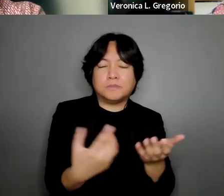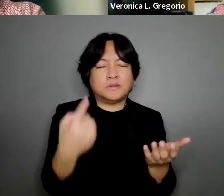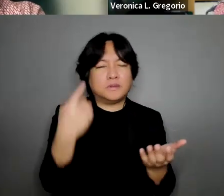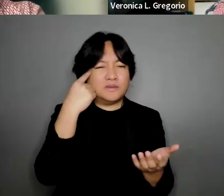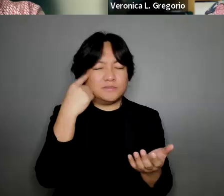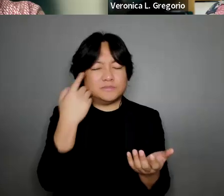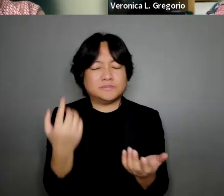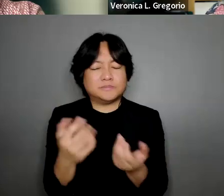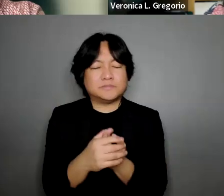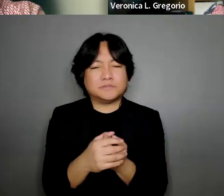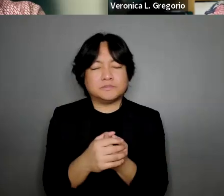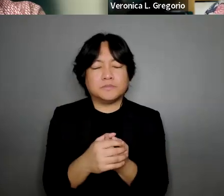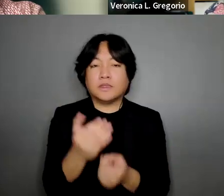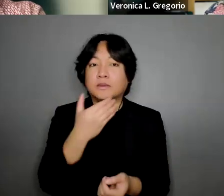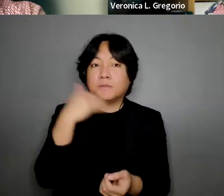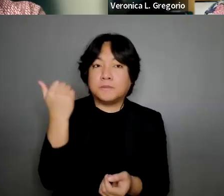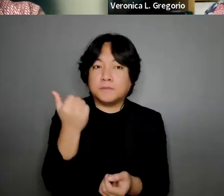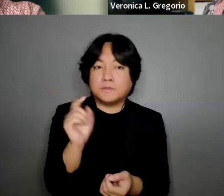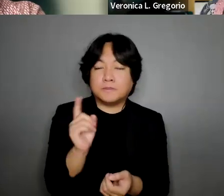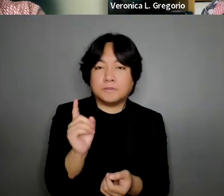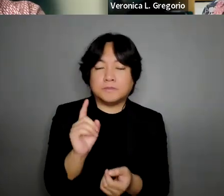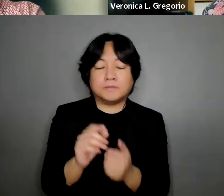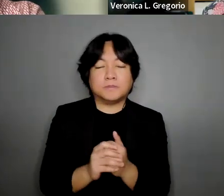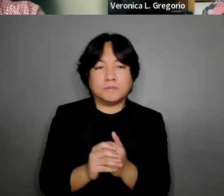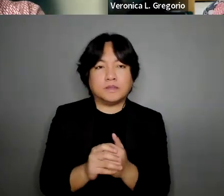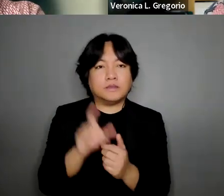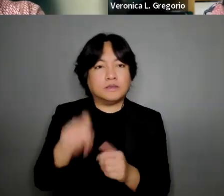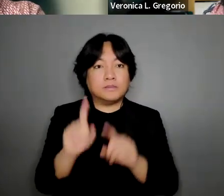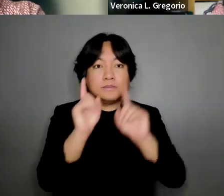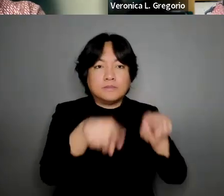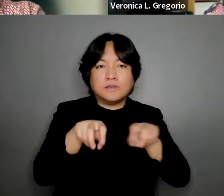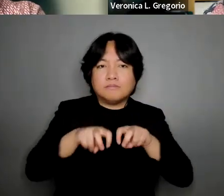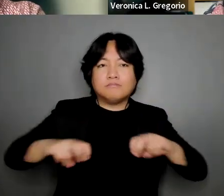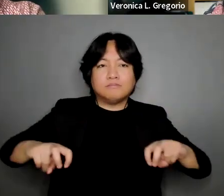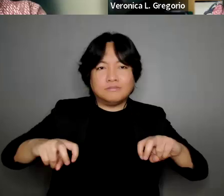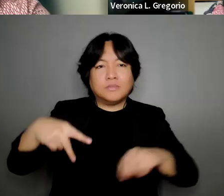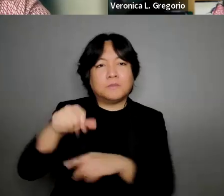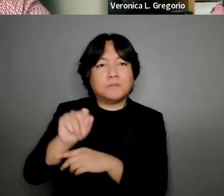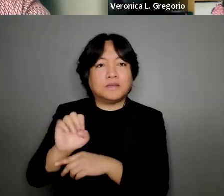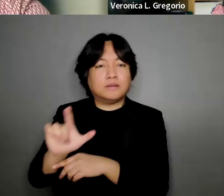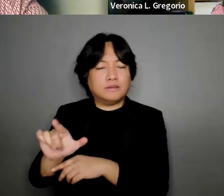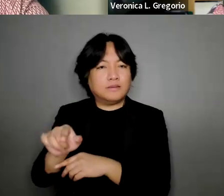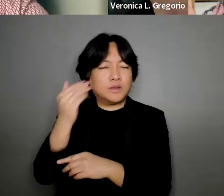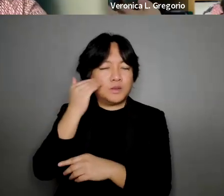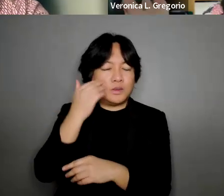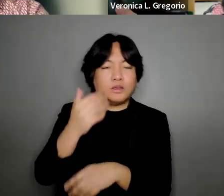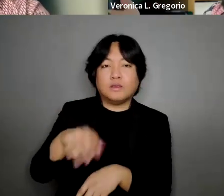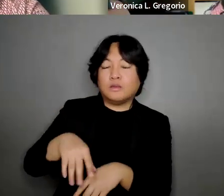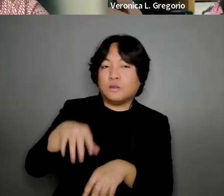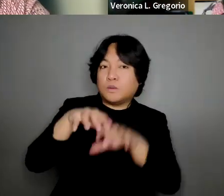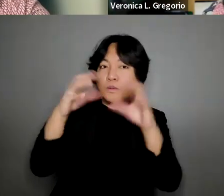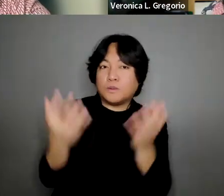think it's useful to attend panels led by Global South scholars or